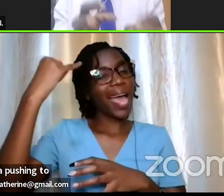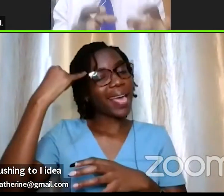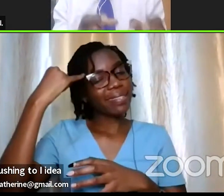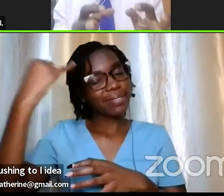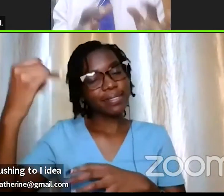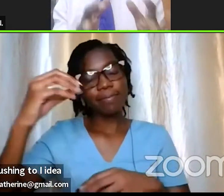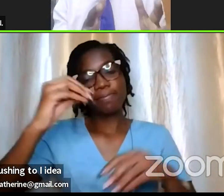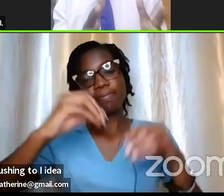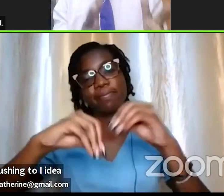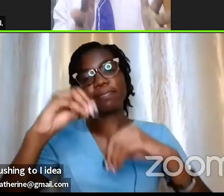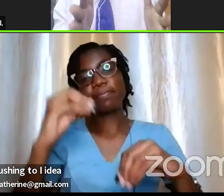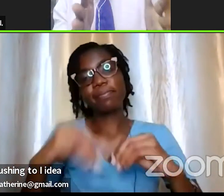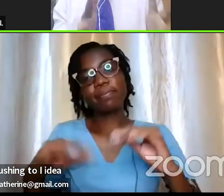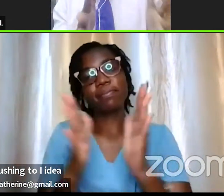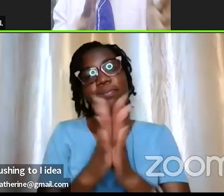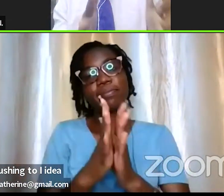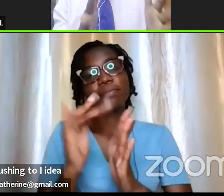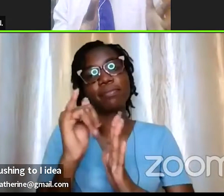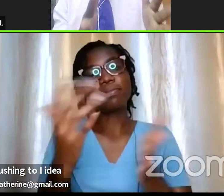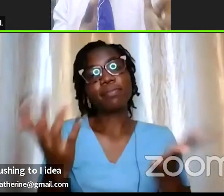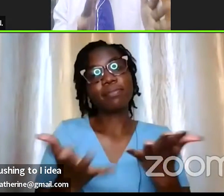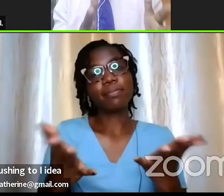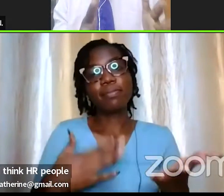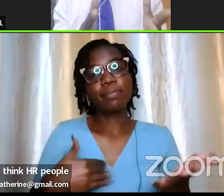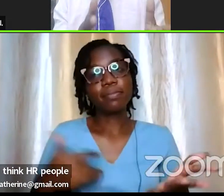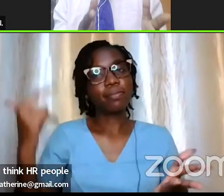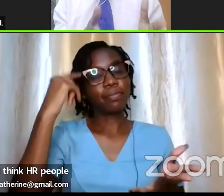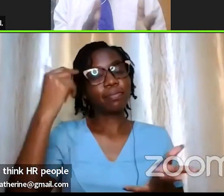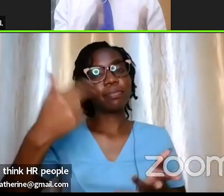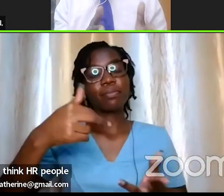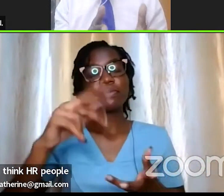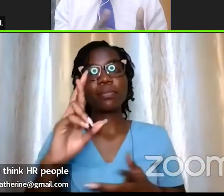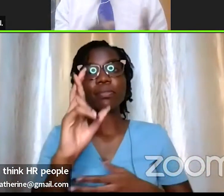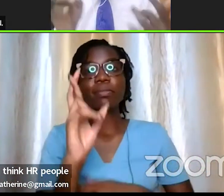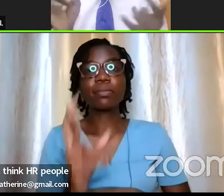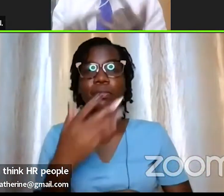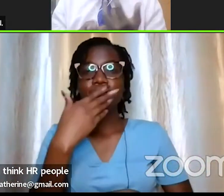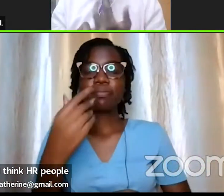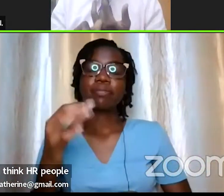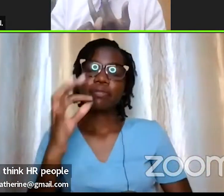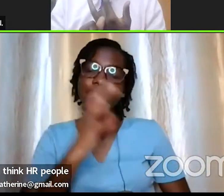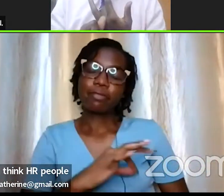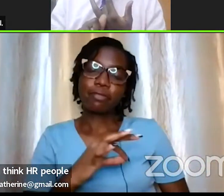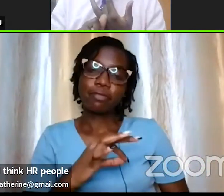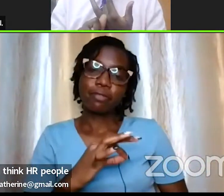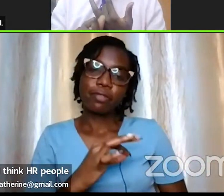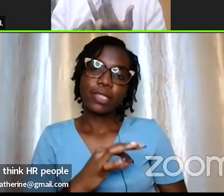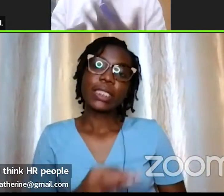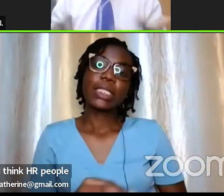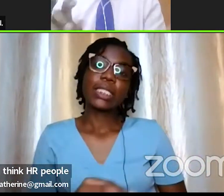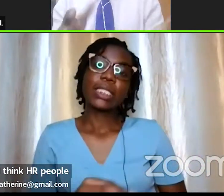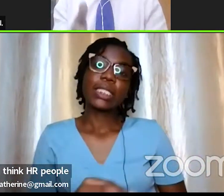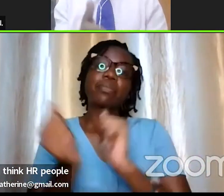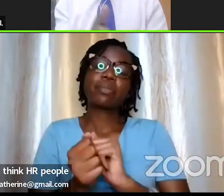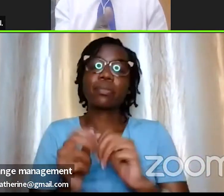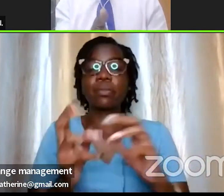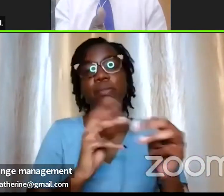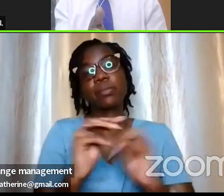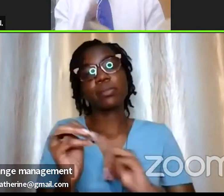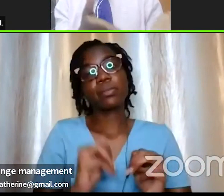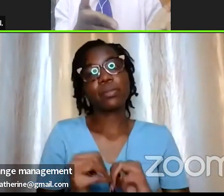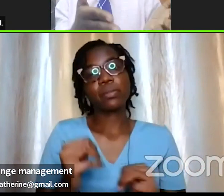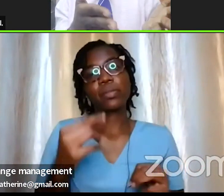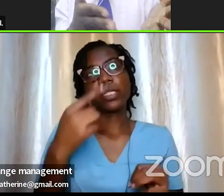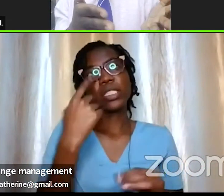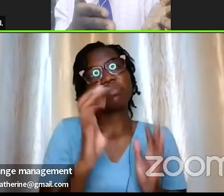And this is where I think HR people should really, really invest in change management. Why people resist change? For example, if you